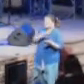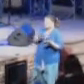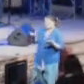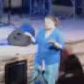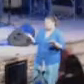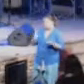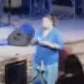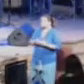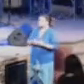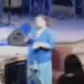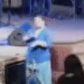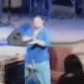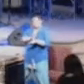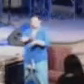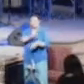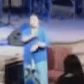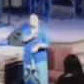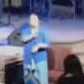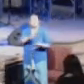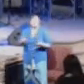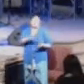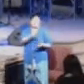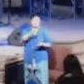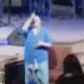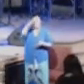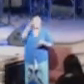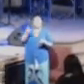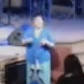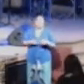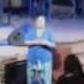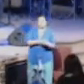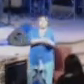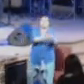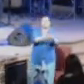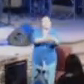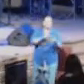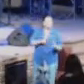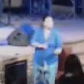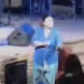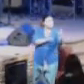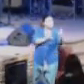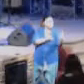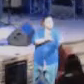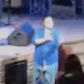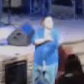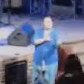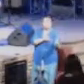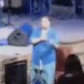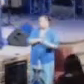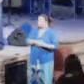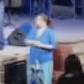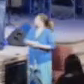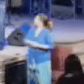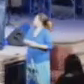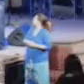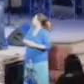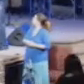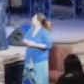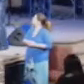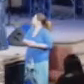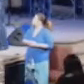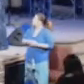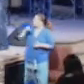King, church. He's our leader, amen. He's the one who goes before us. Praise God. He's the one that goes before. He's the one